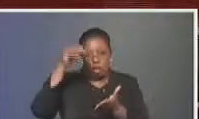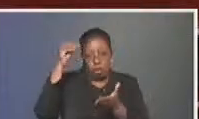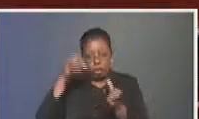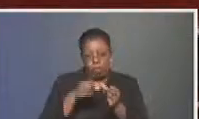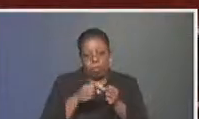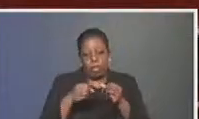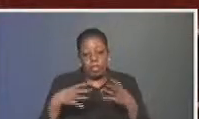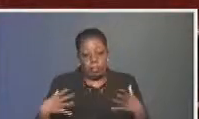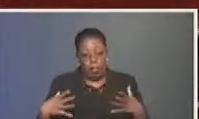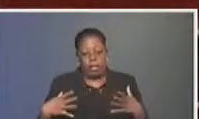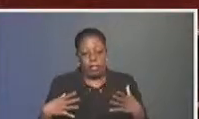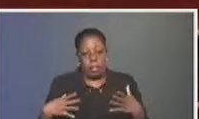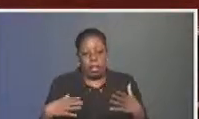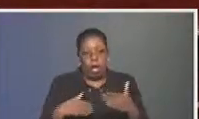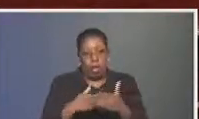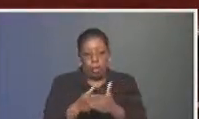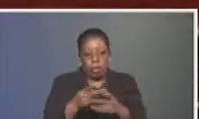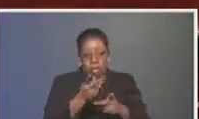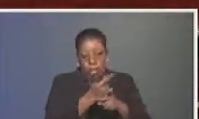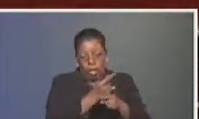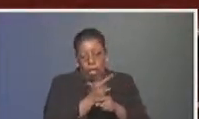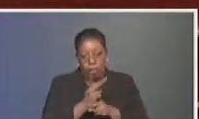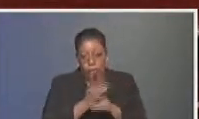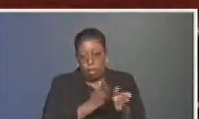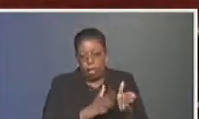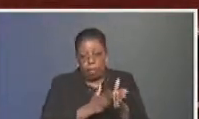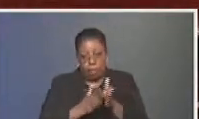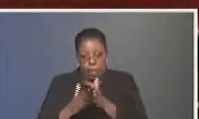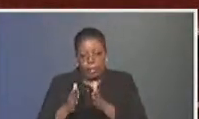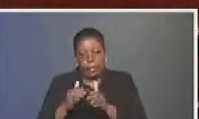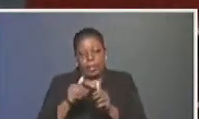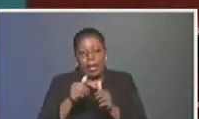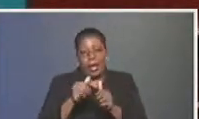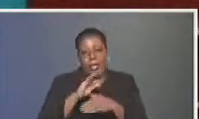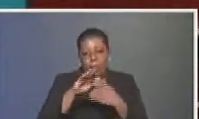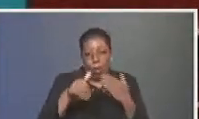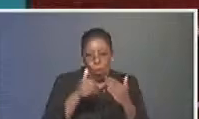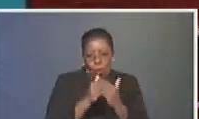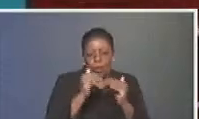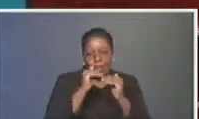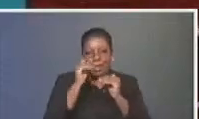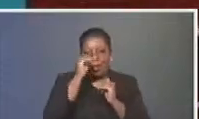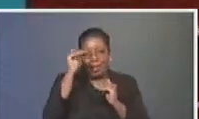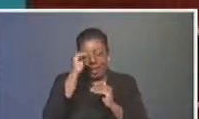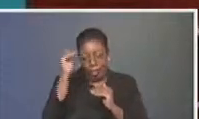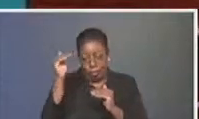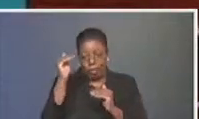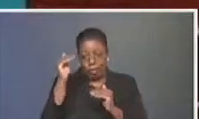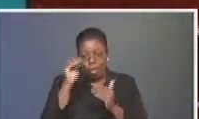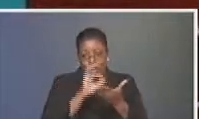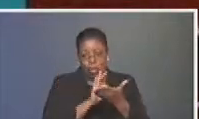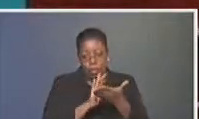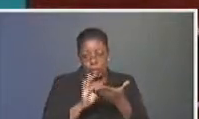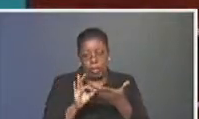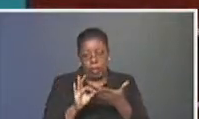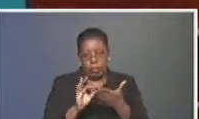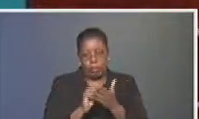multifaceted approach that involves careful planning at all levels as we account for every